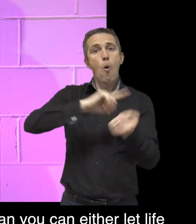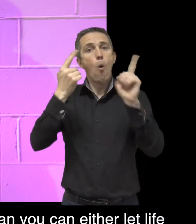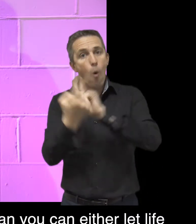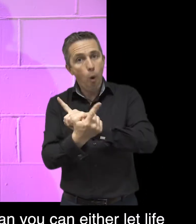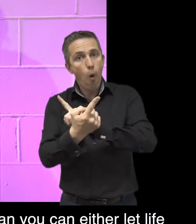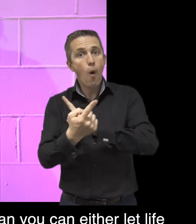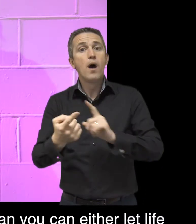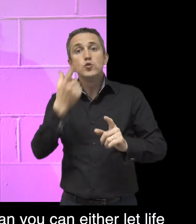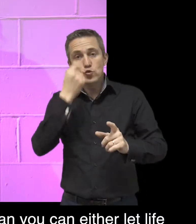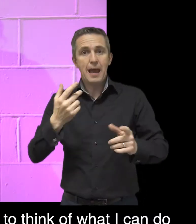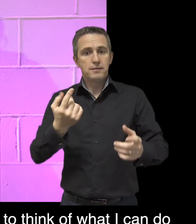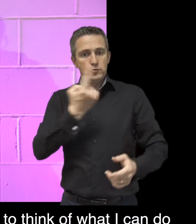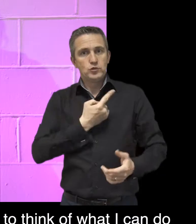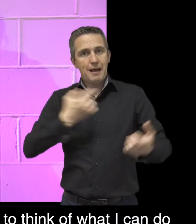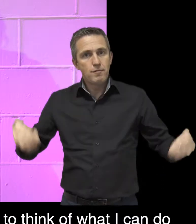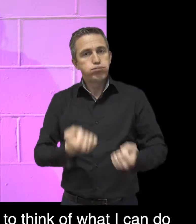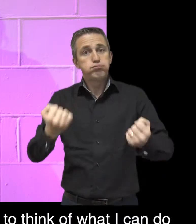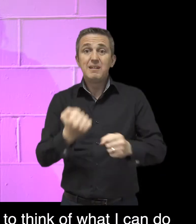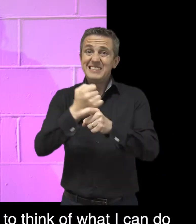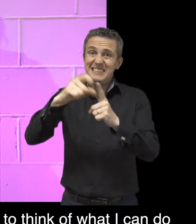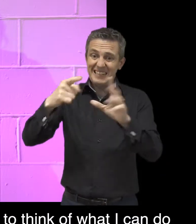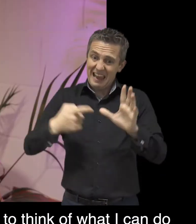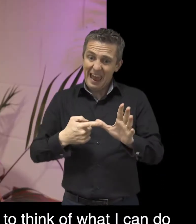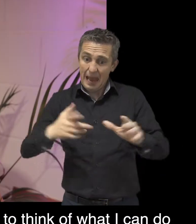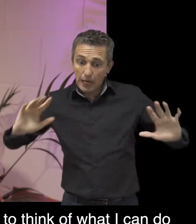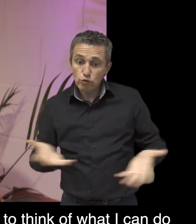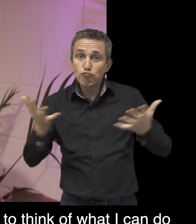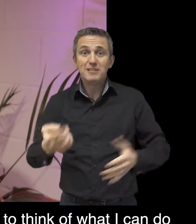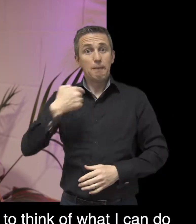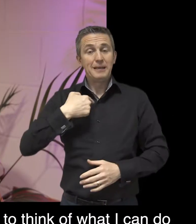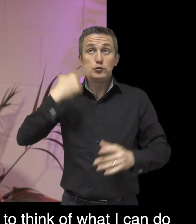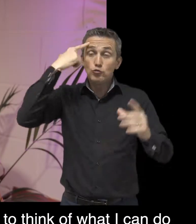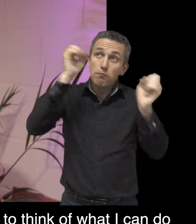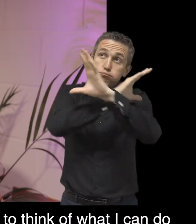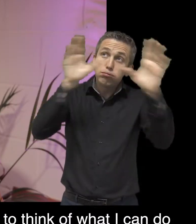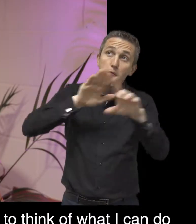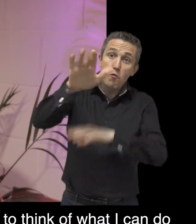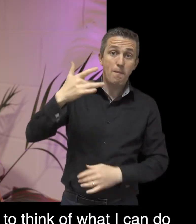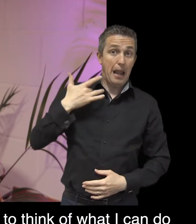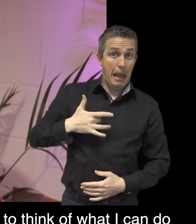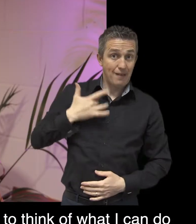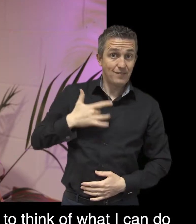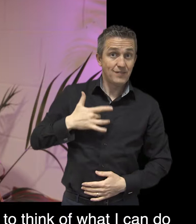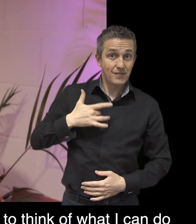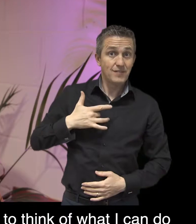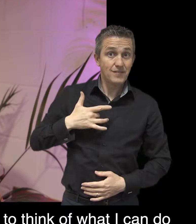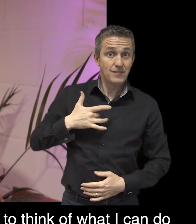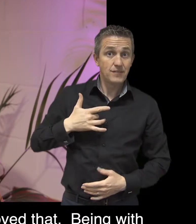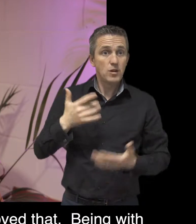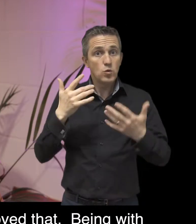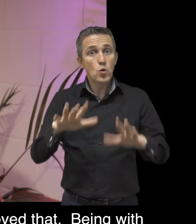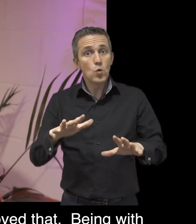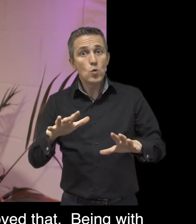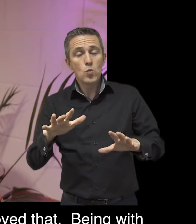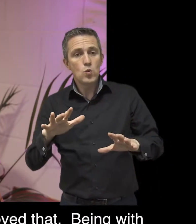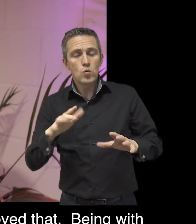that's what GDA did for me. They then enabled me to think of what I can do with my life, and it enabled me to say, right, well, I can come down and